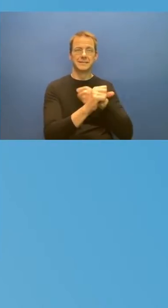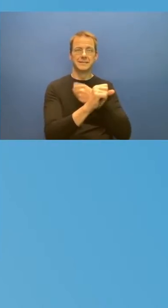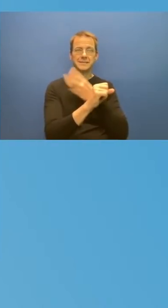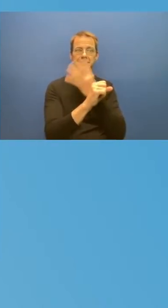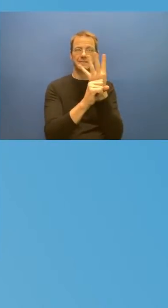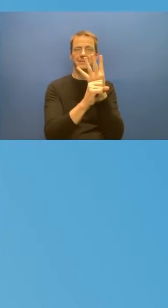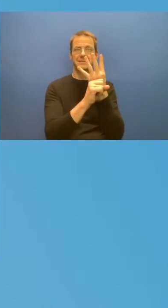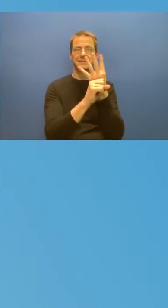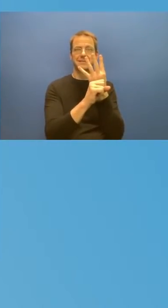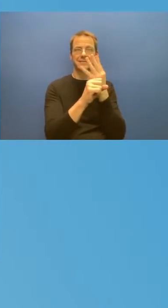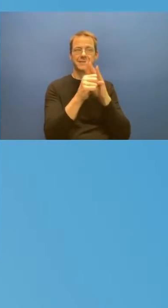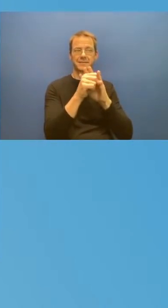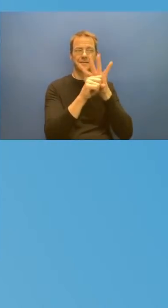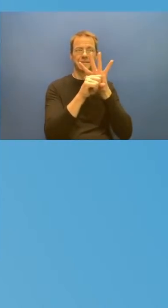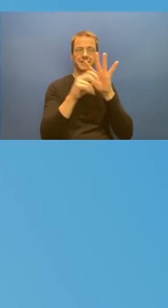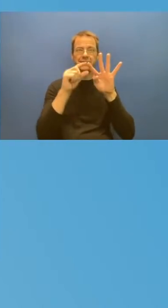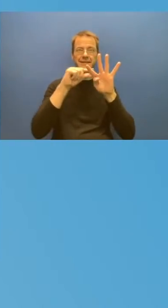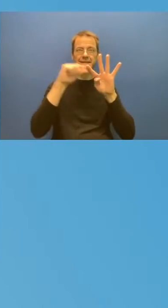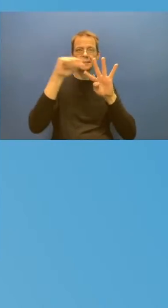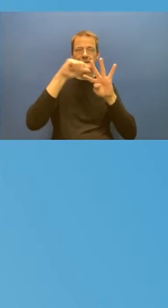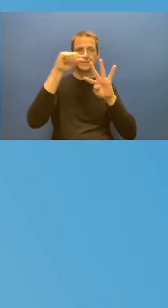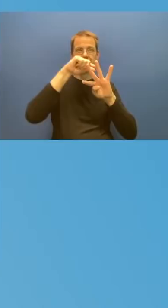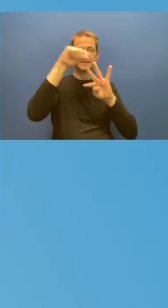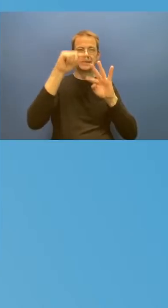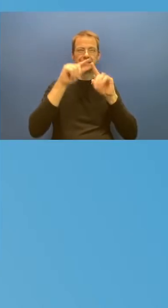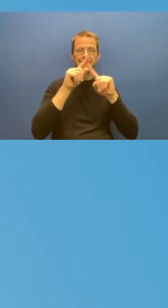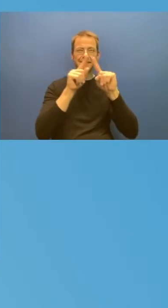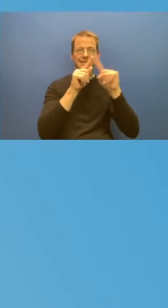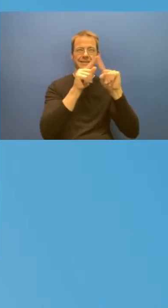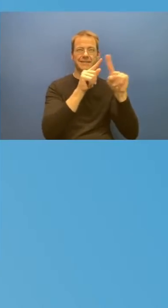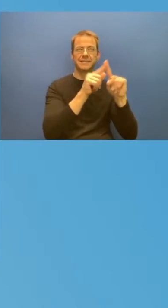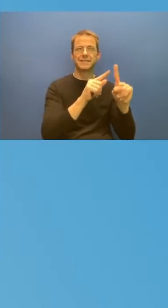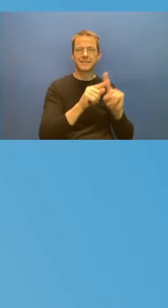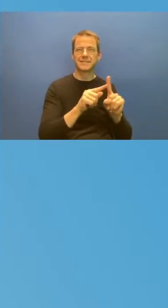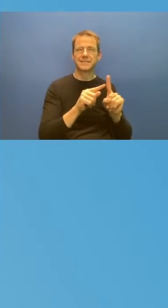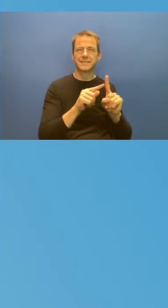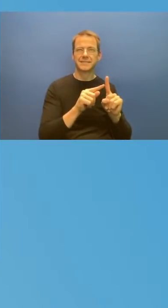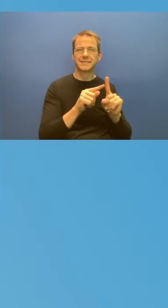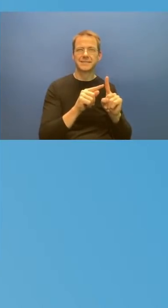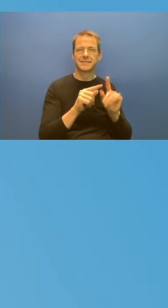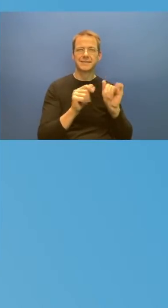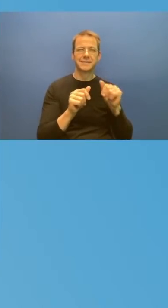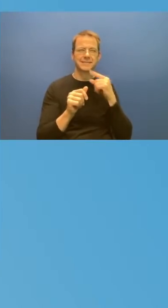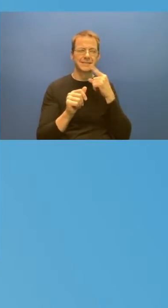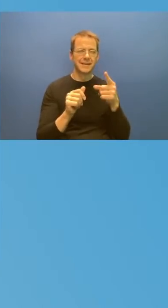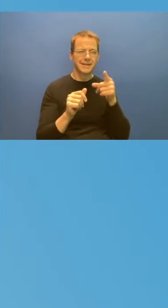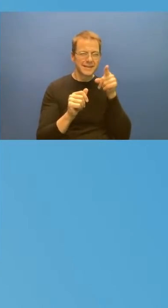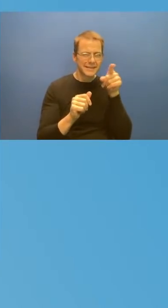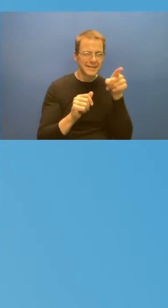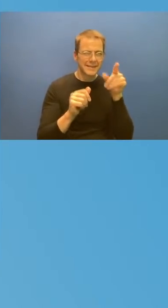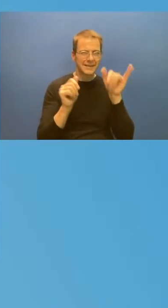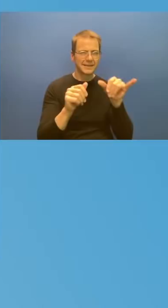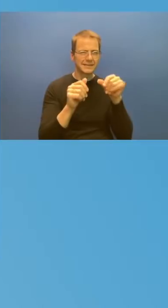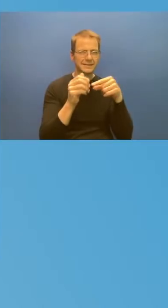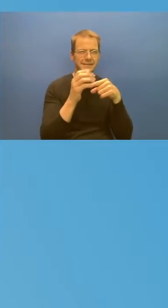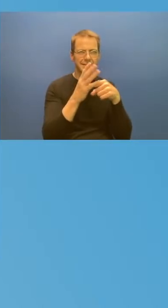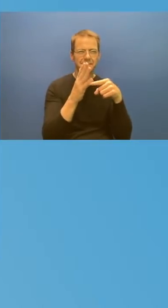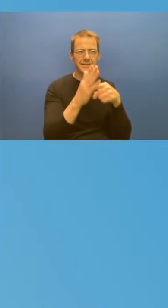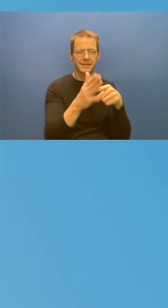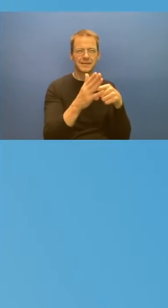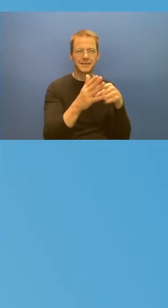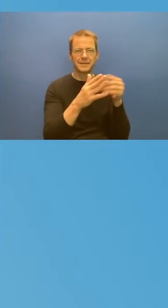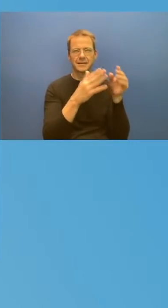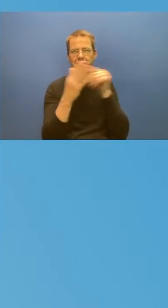activity is associated with these mutations or this constellation. We've seen this with other variants. But the thing we don't necessarily know is how all of these